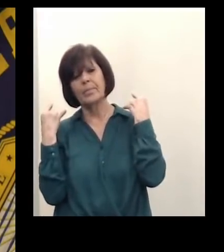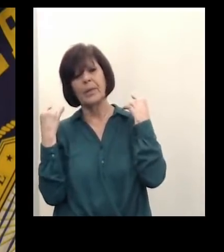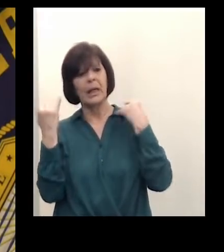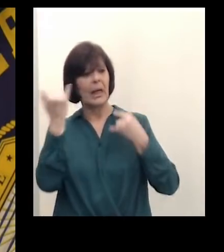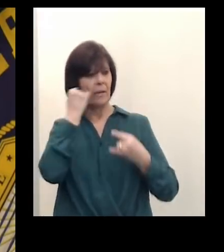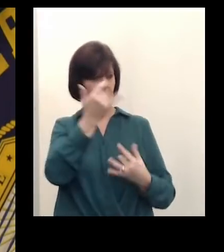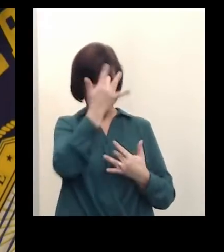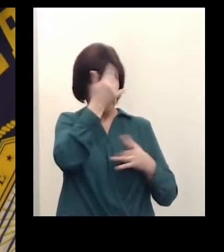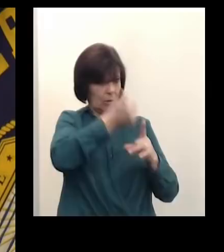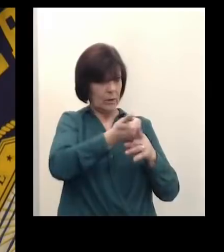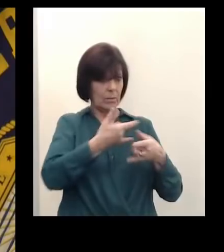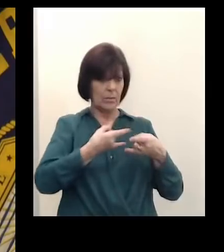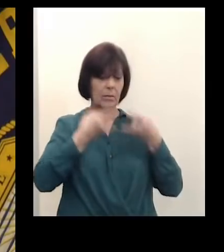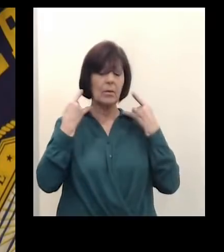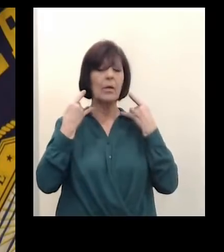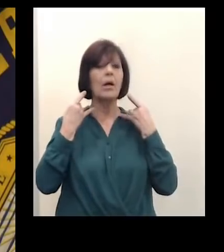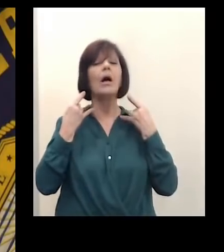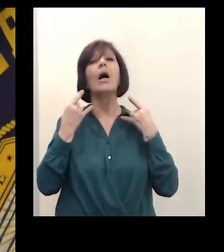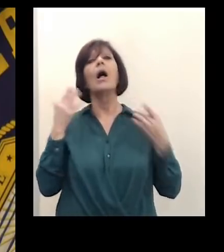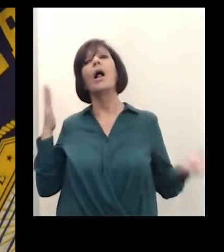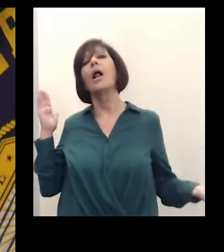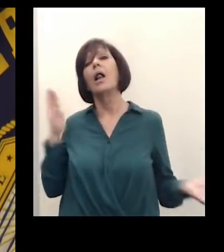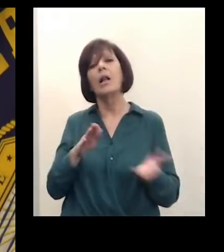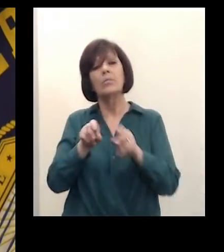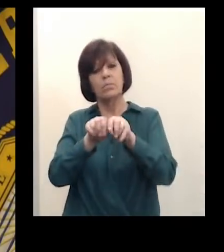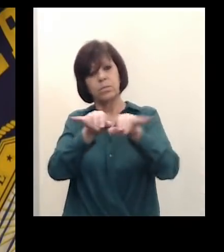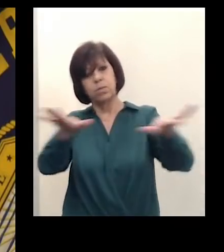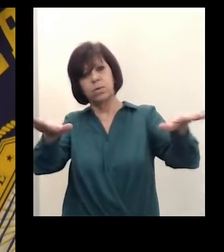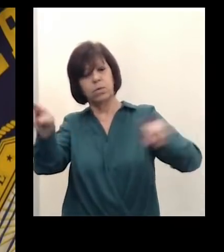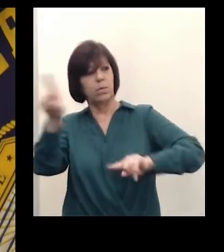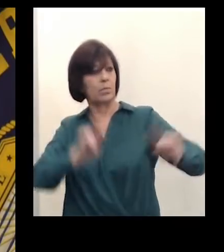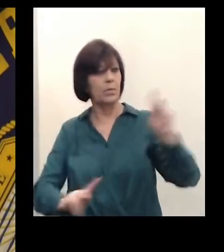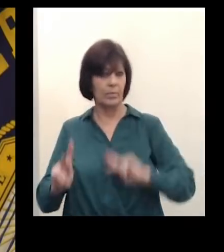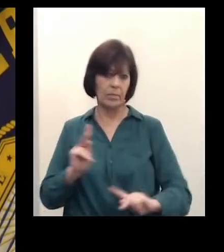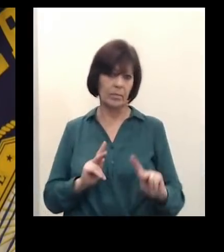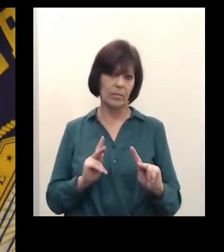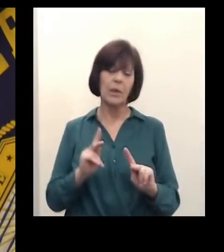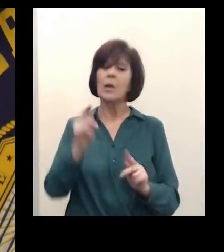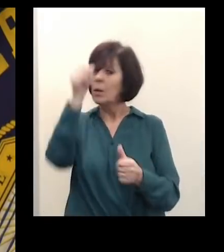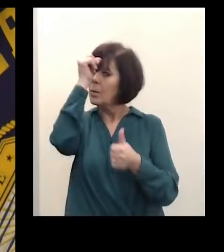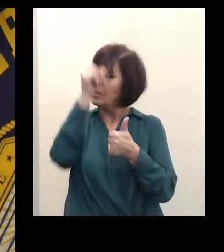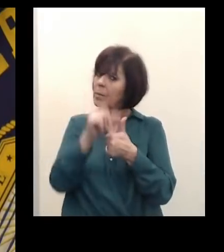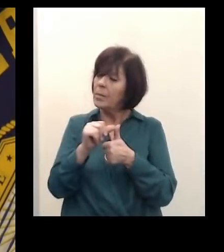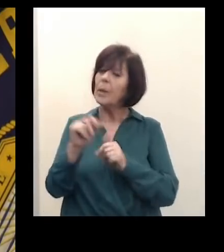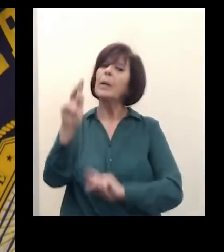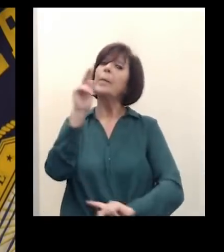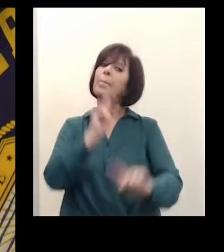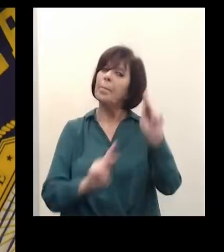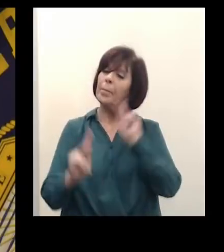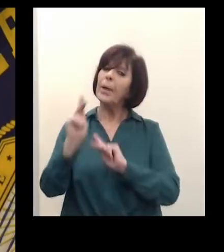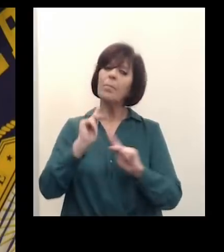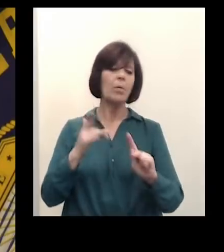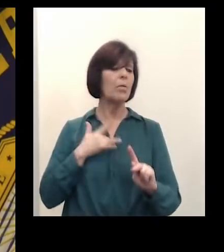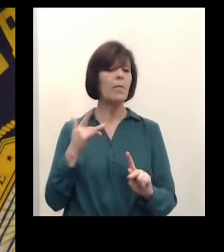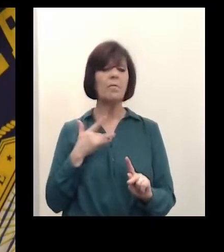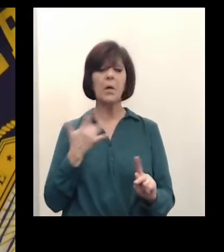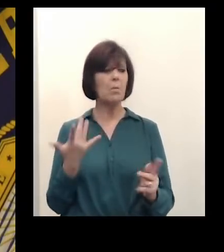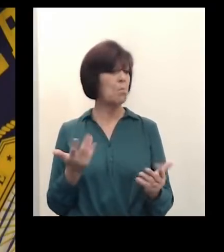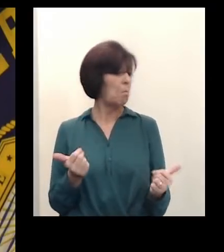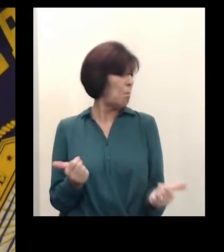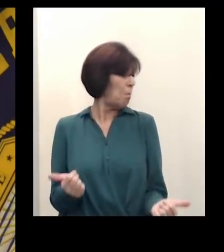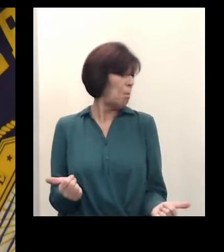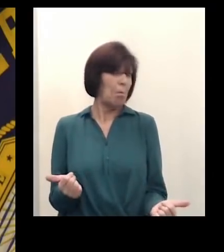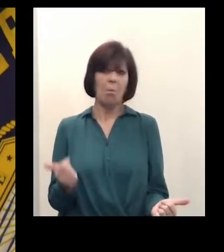you'll minimize the chances of exposing others to the virus. And keep in mind that people can feel perfectly well, be